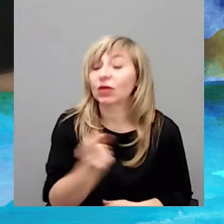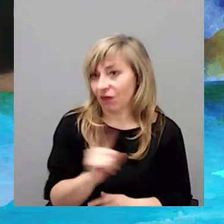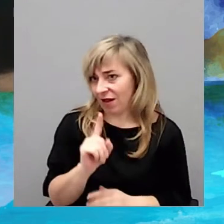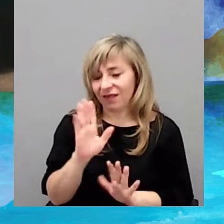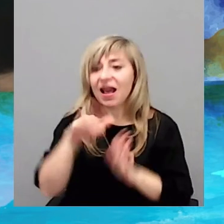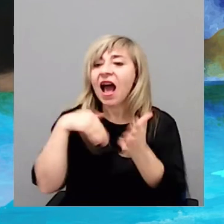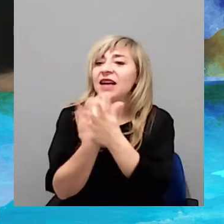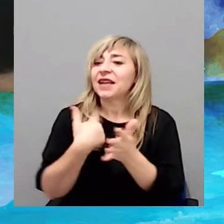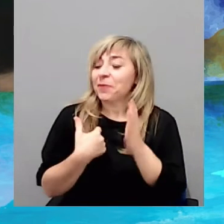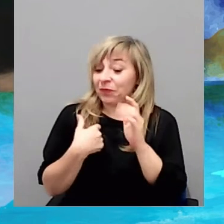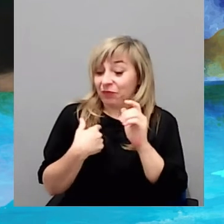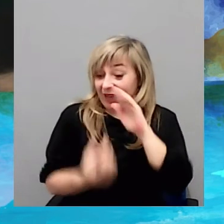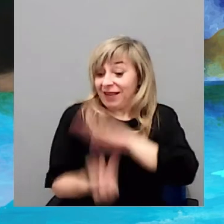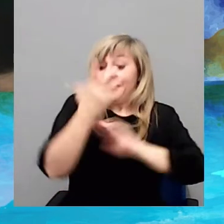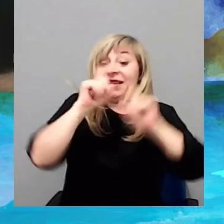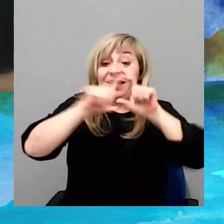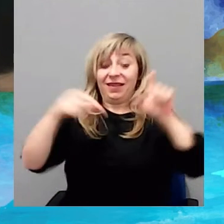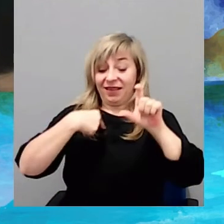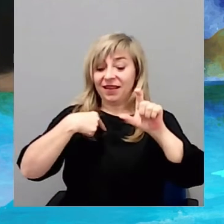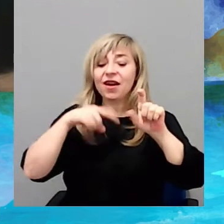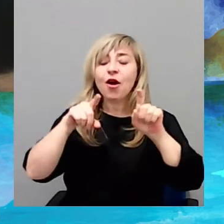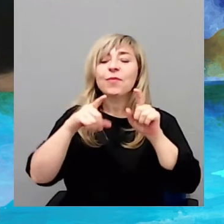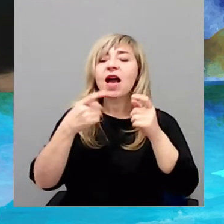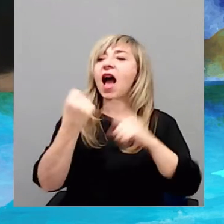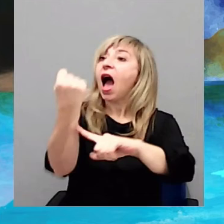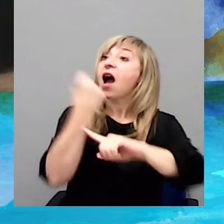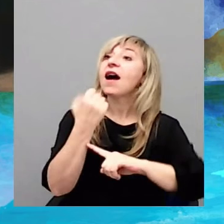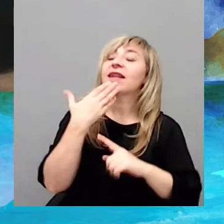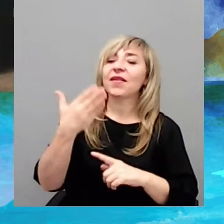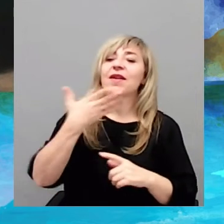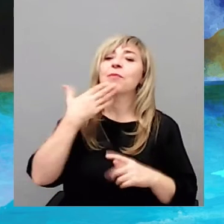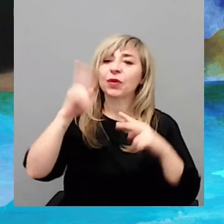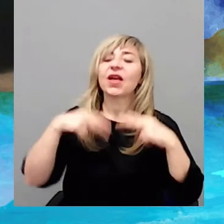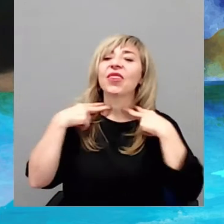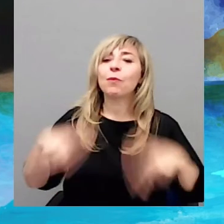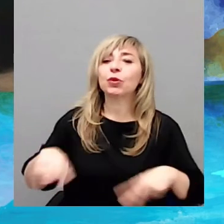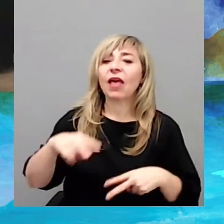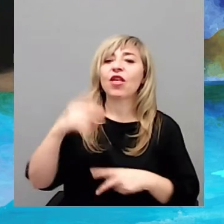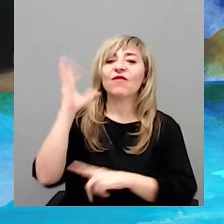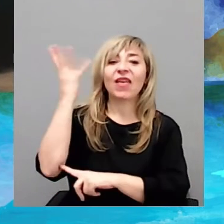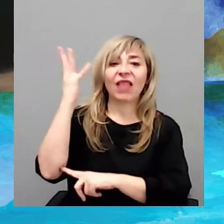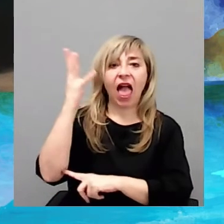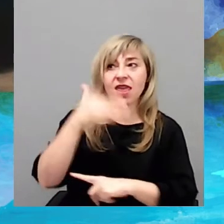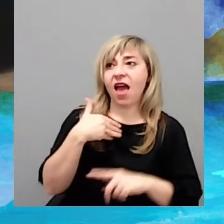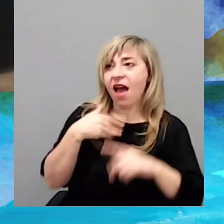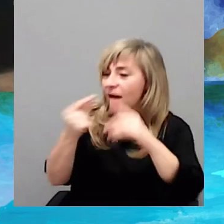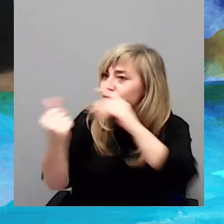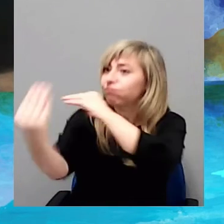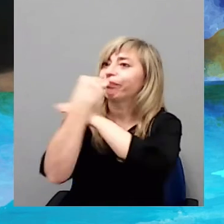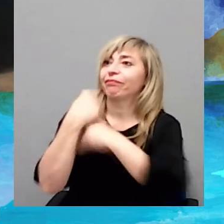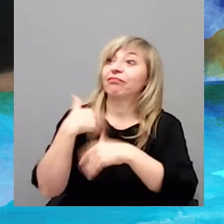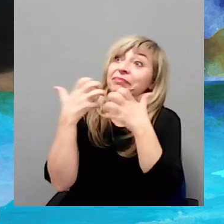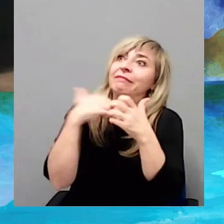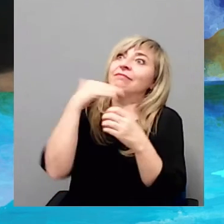the de poder foundations. optar a una ayuda de la Diputación de We were Vizcaya, able como ya to hemos comentado receive antes. an Y luego, aid pues bueno, from sí